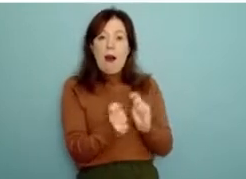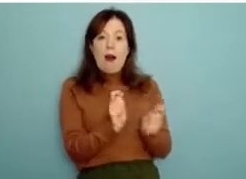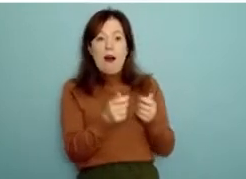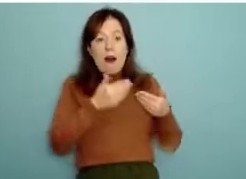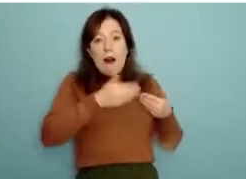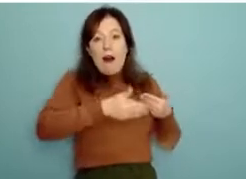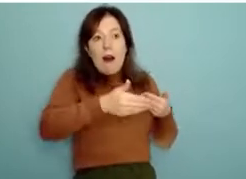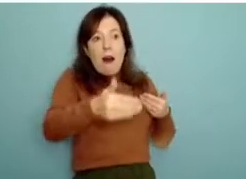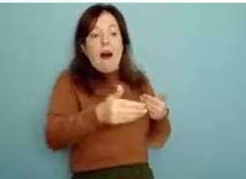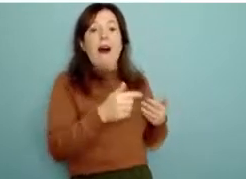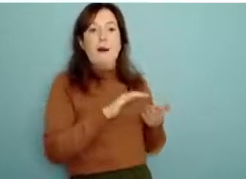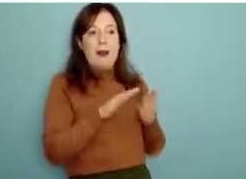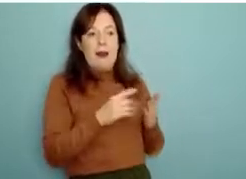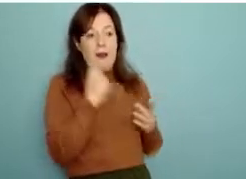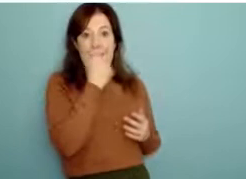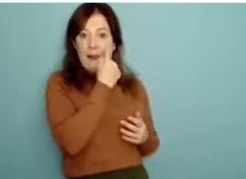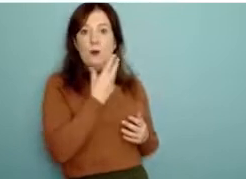recovery.